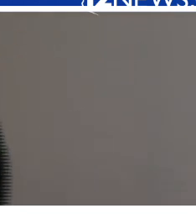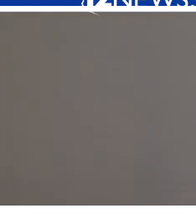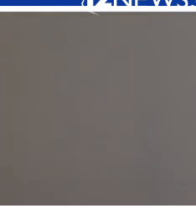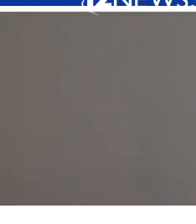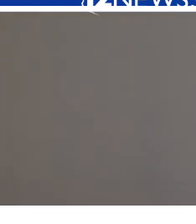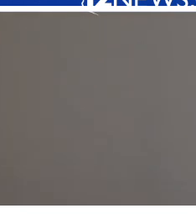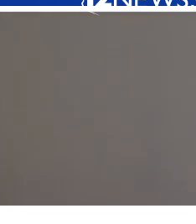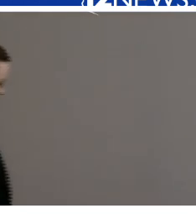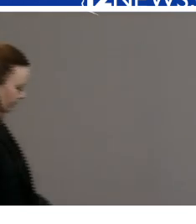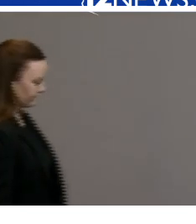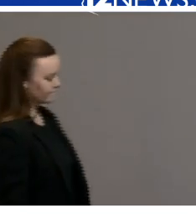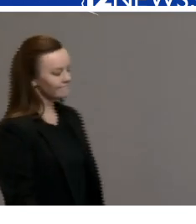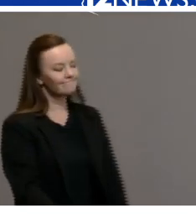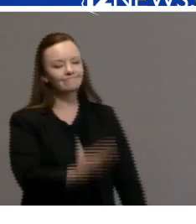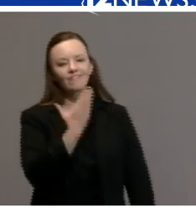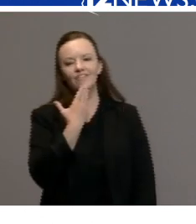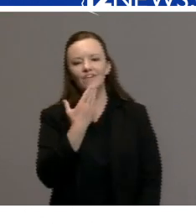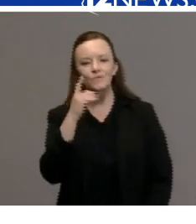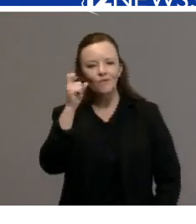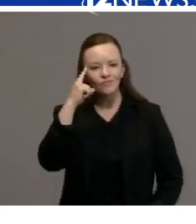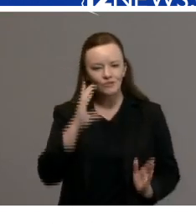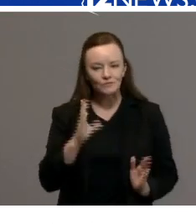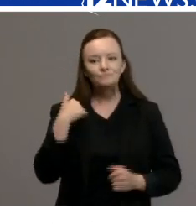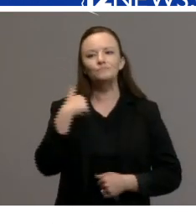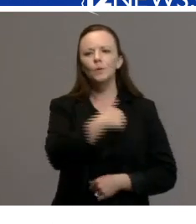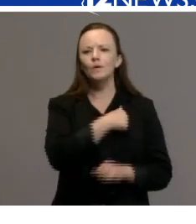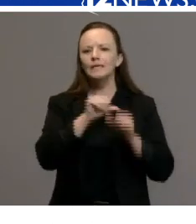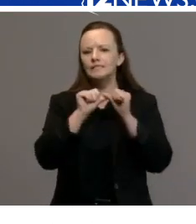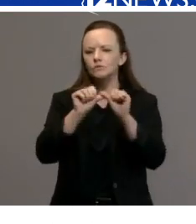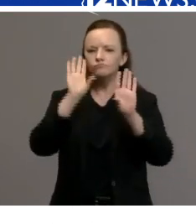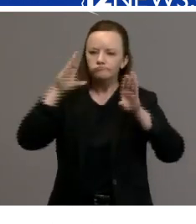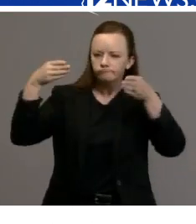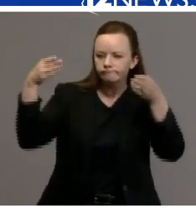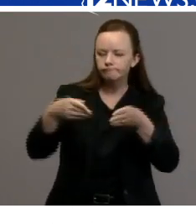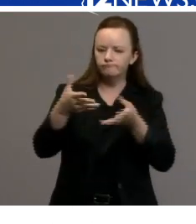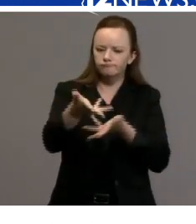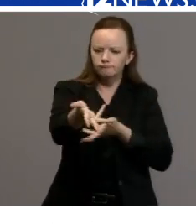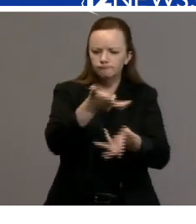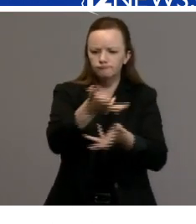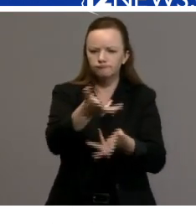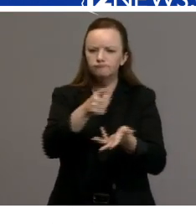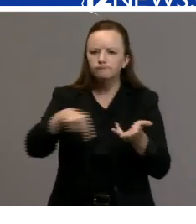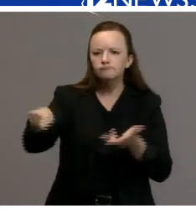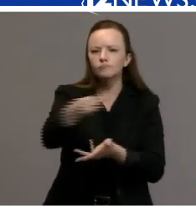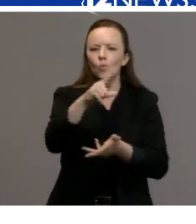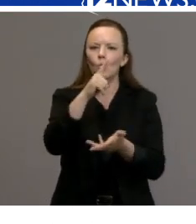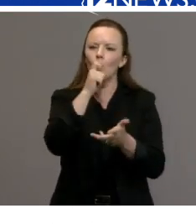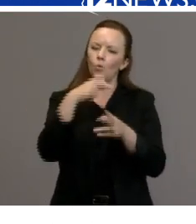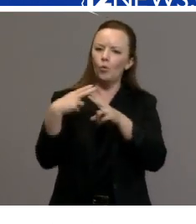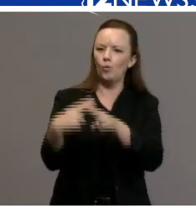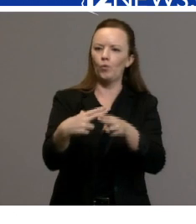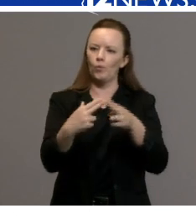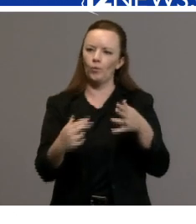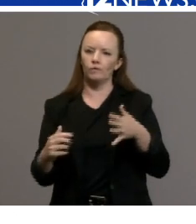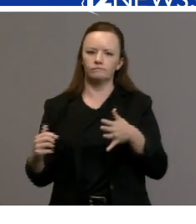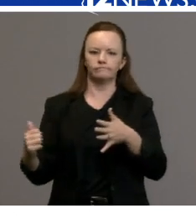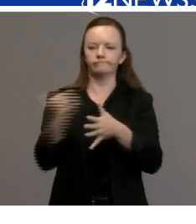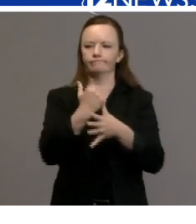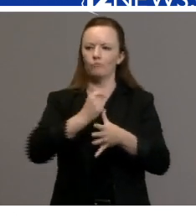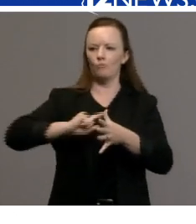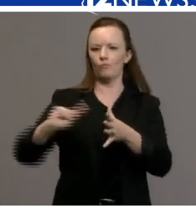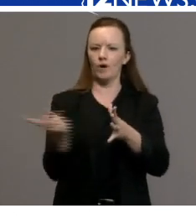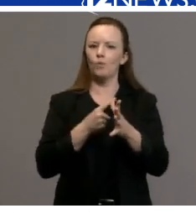those populations and those areas that have been considered priorities. So we are currently in the process of